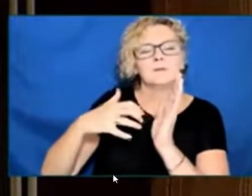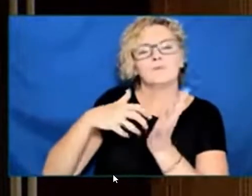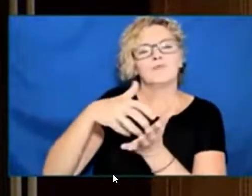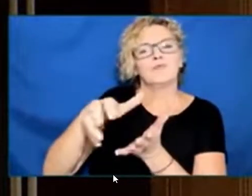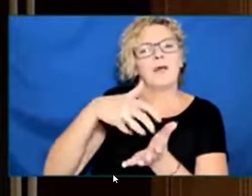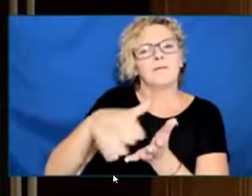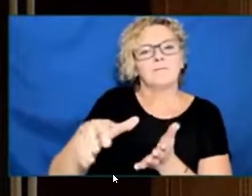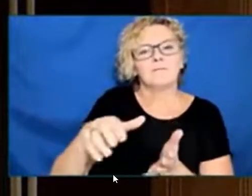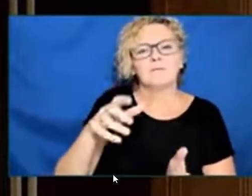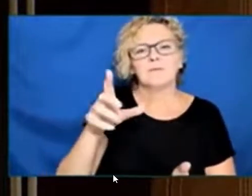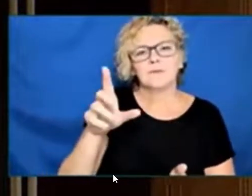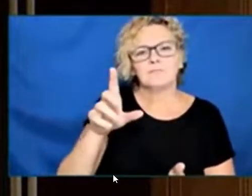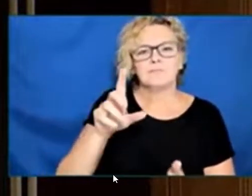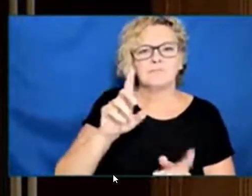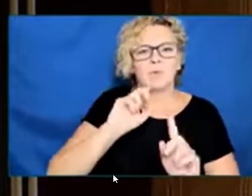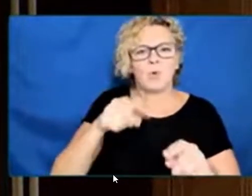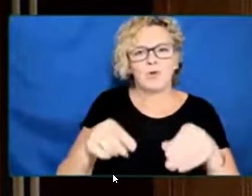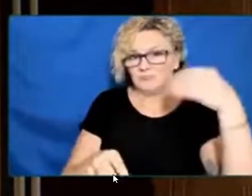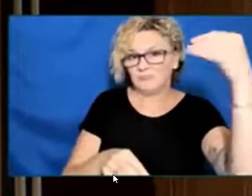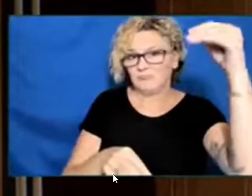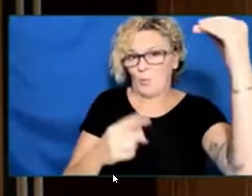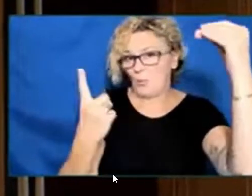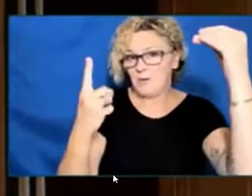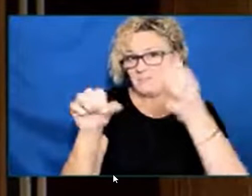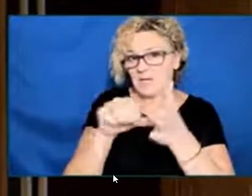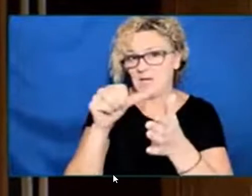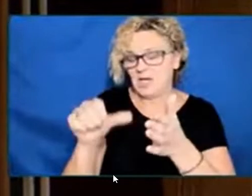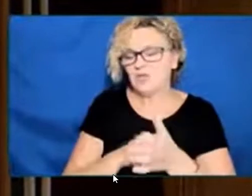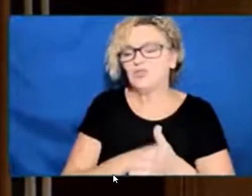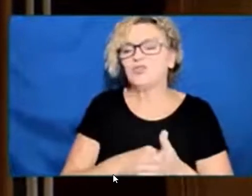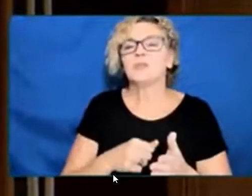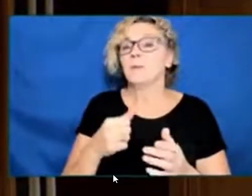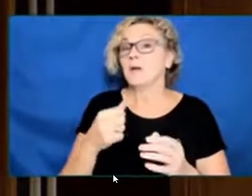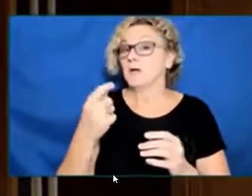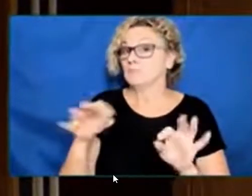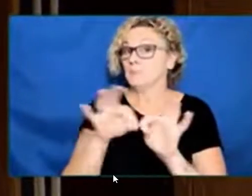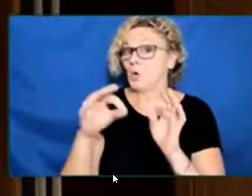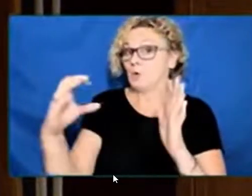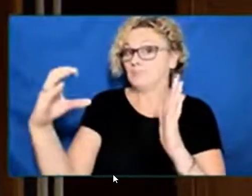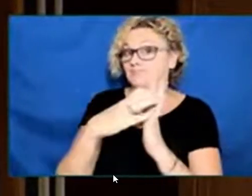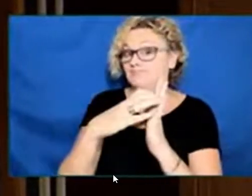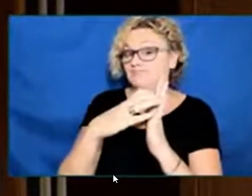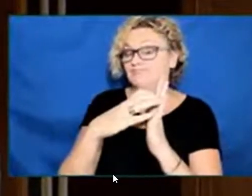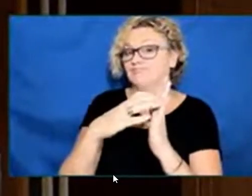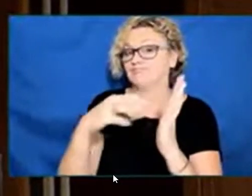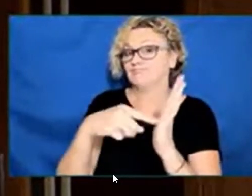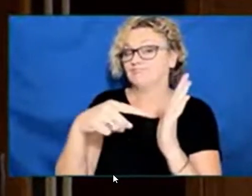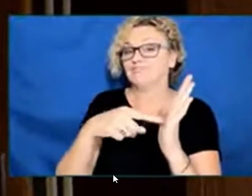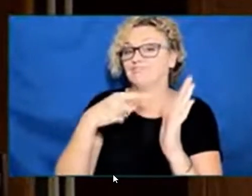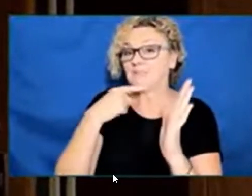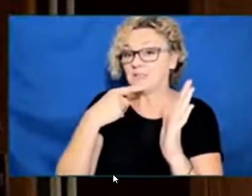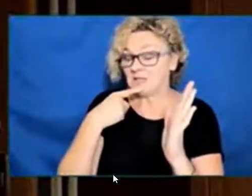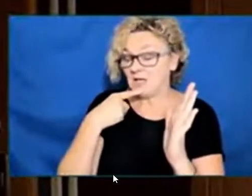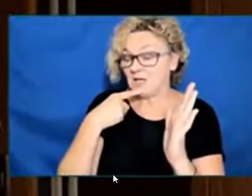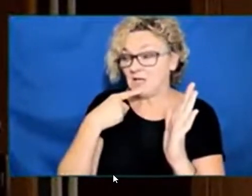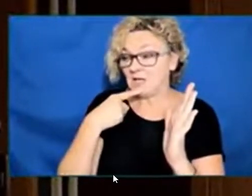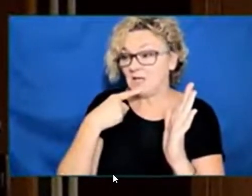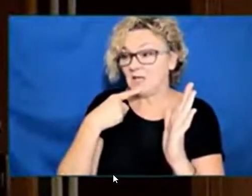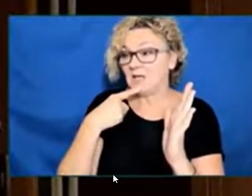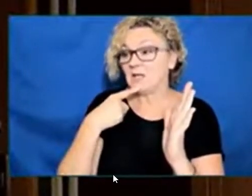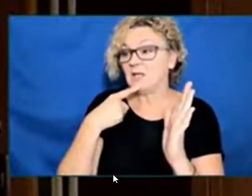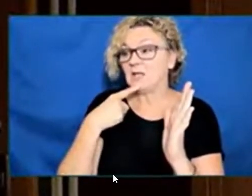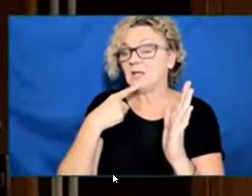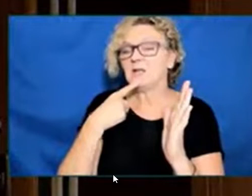one page. The significant paragraph reading as follows. In circumstances, it would be a directive to